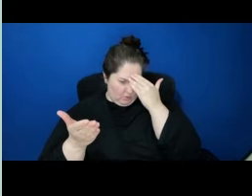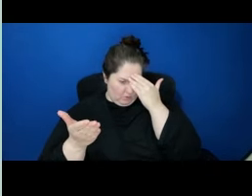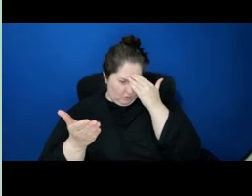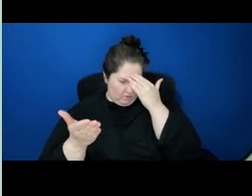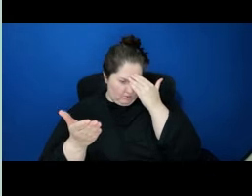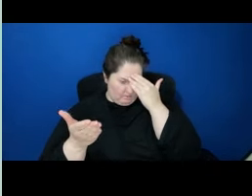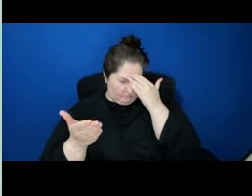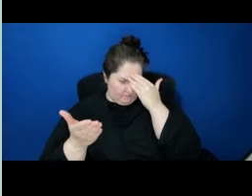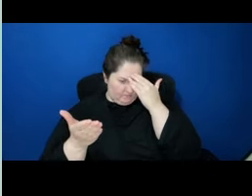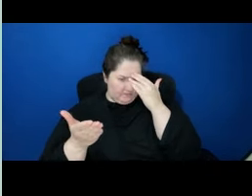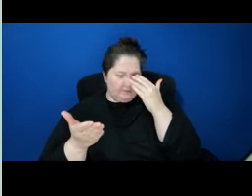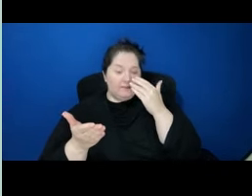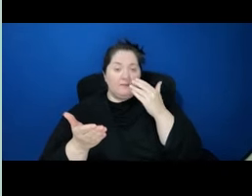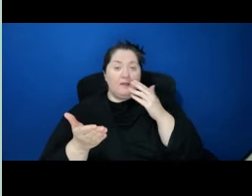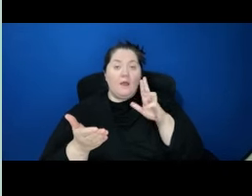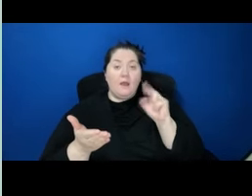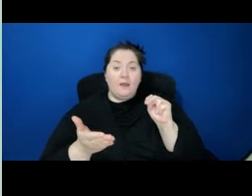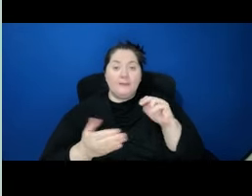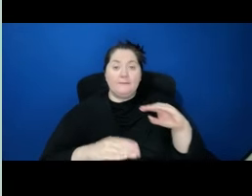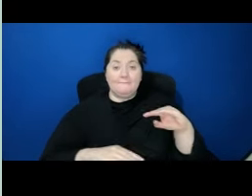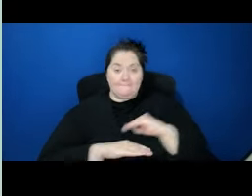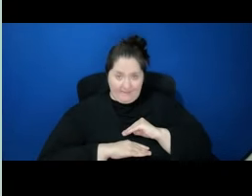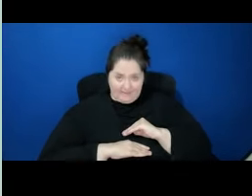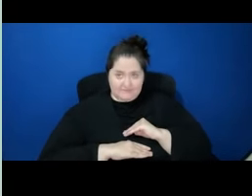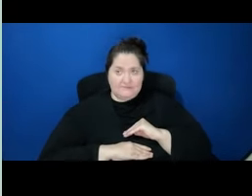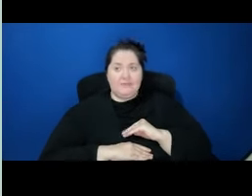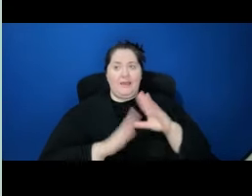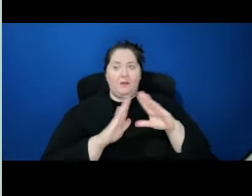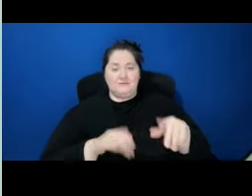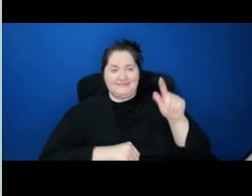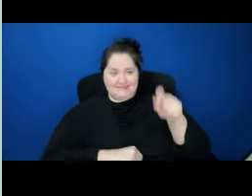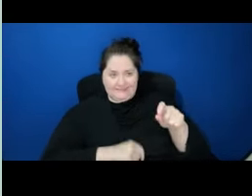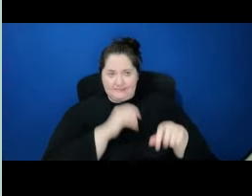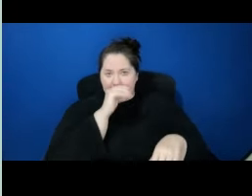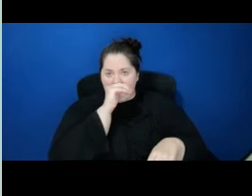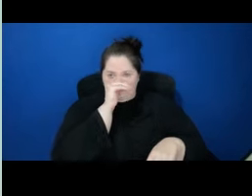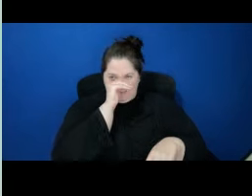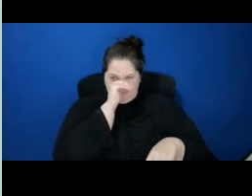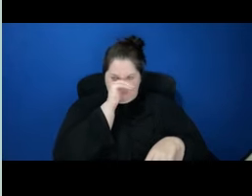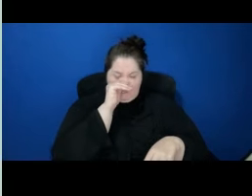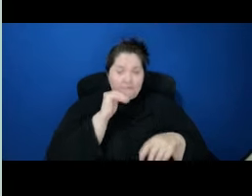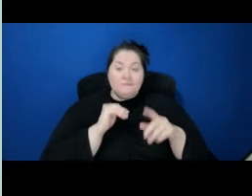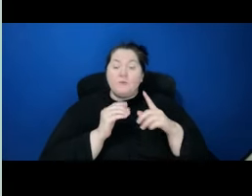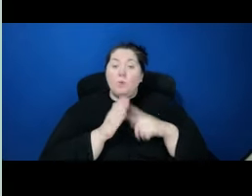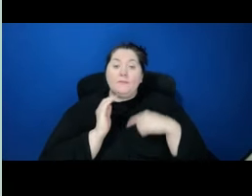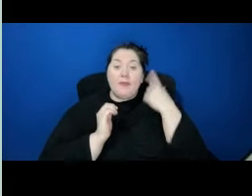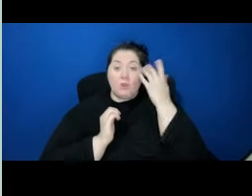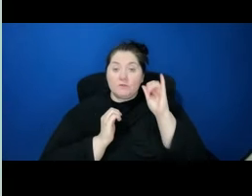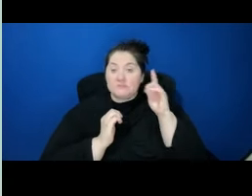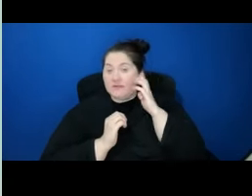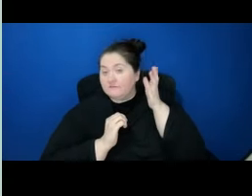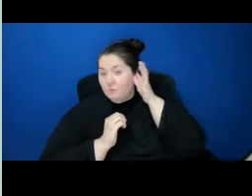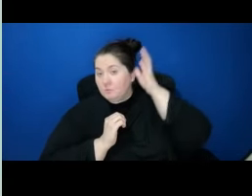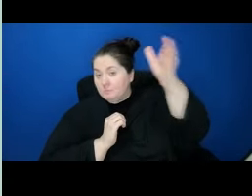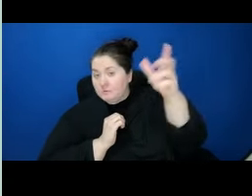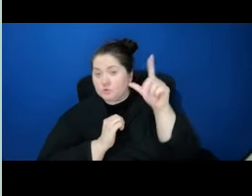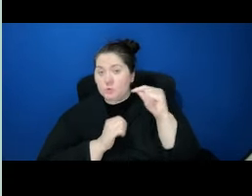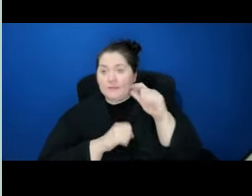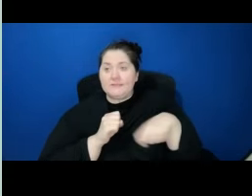the unmet housing need in the region and the housing needs over the next 20 years. So this is a very